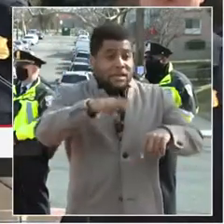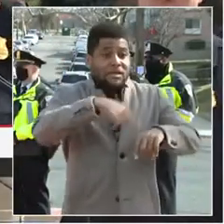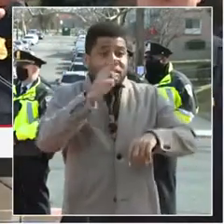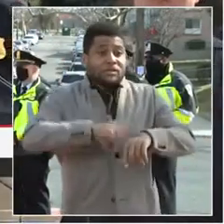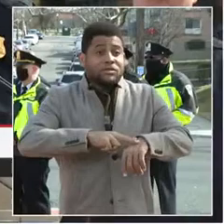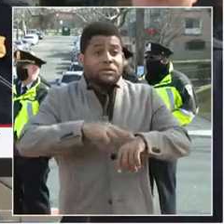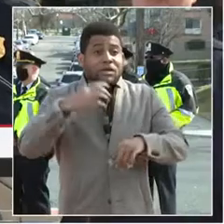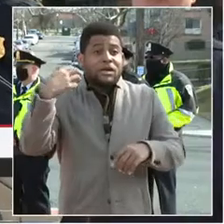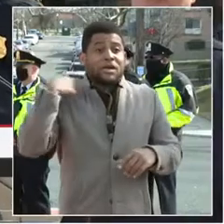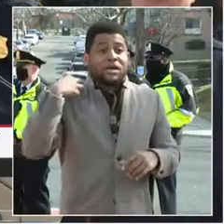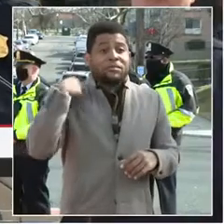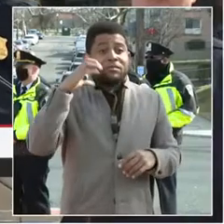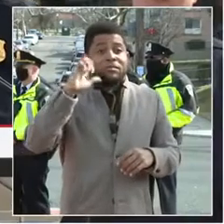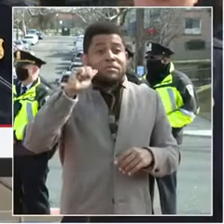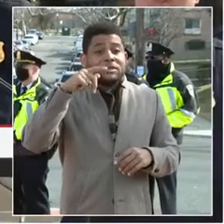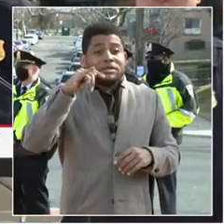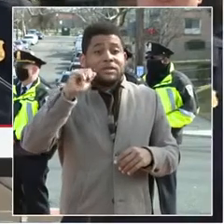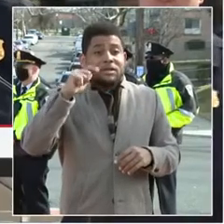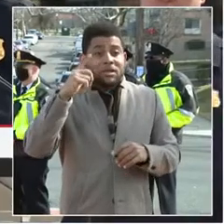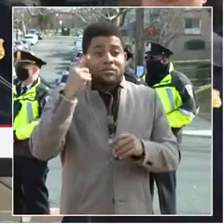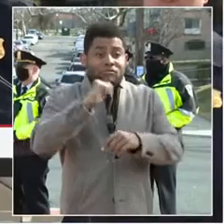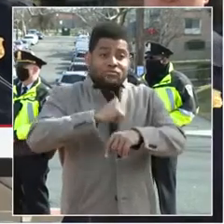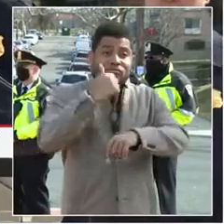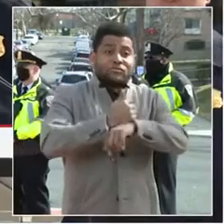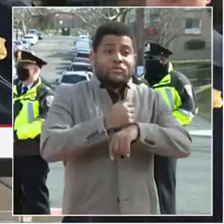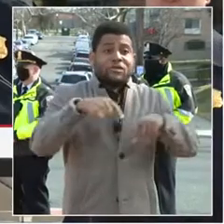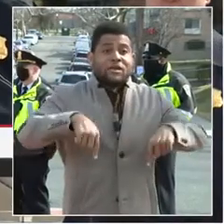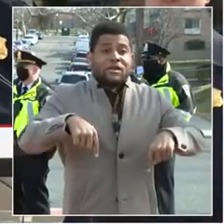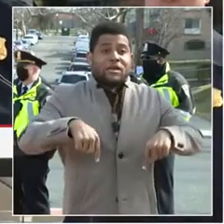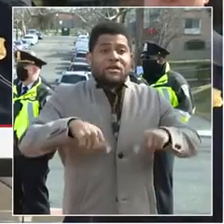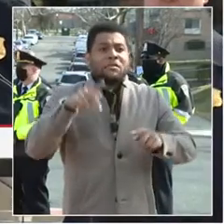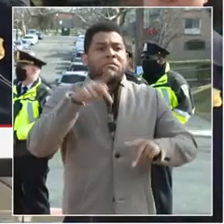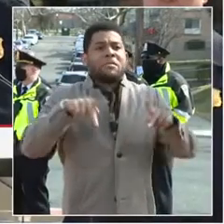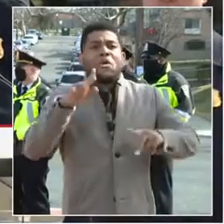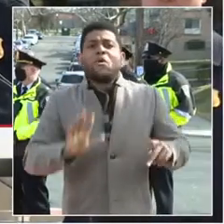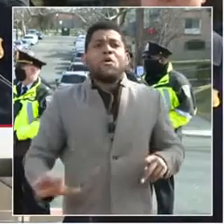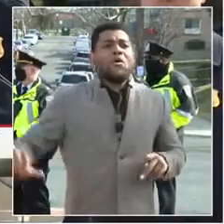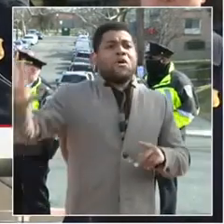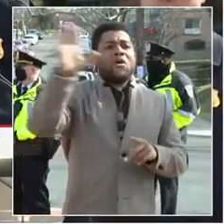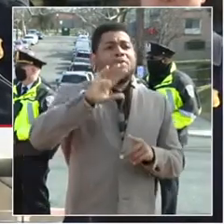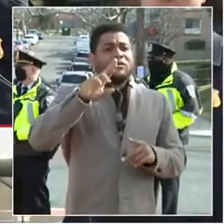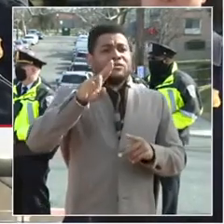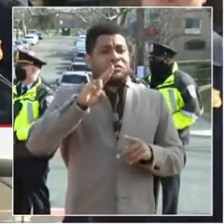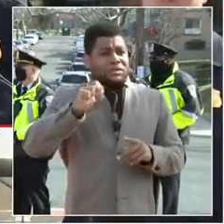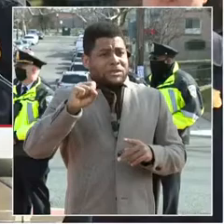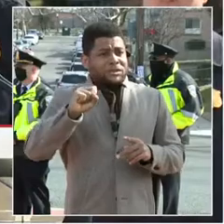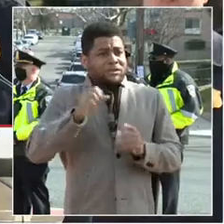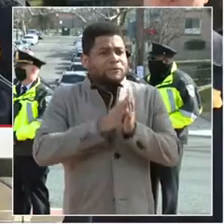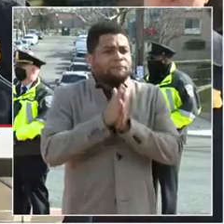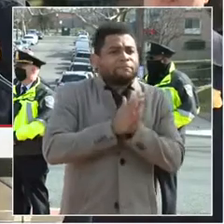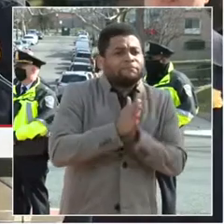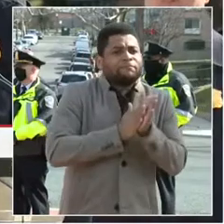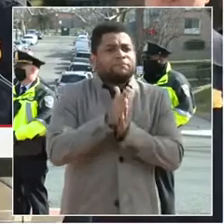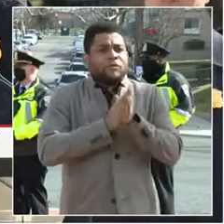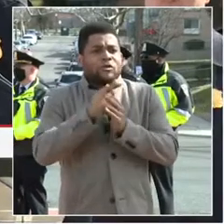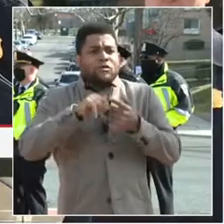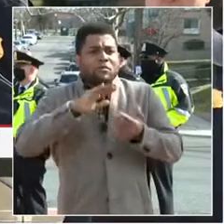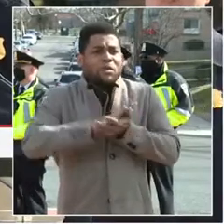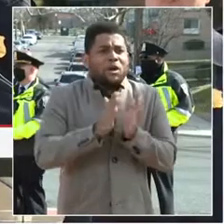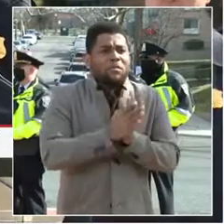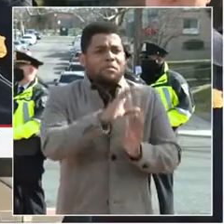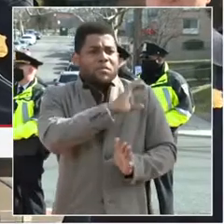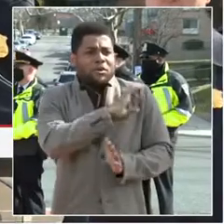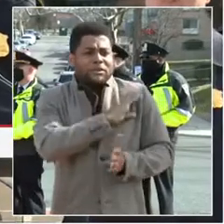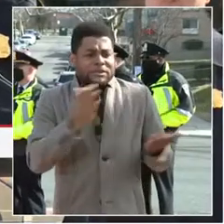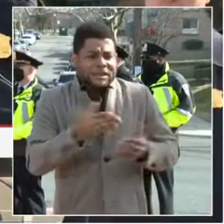people from all across the country are interested in being the police here in our nation's capital.